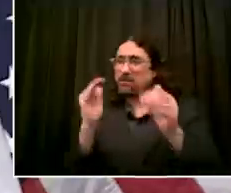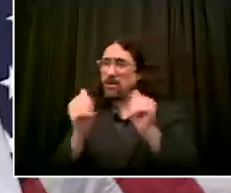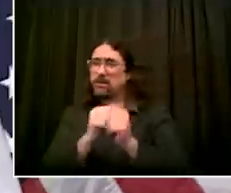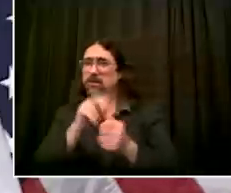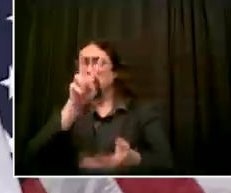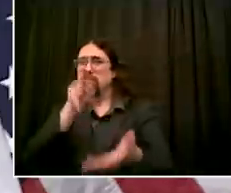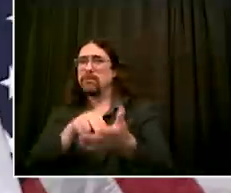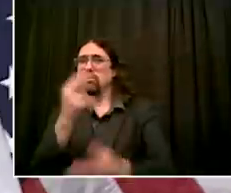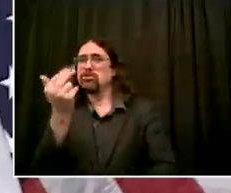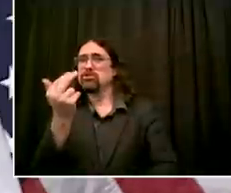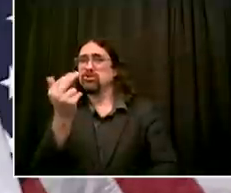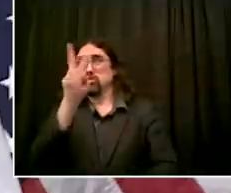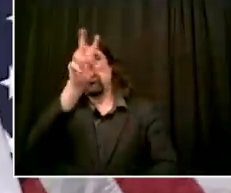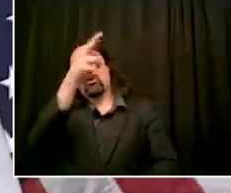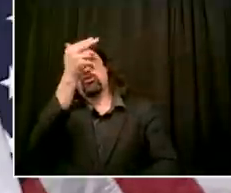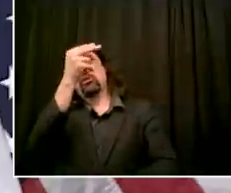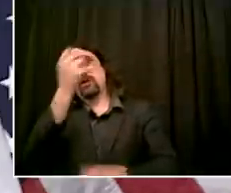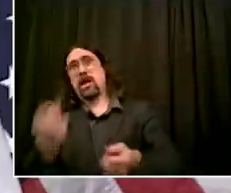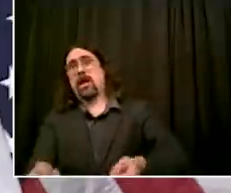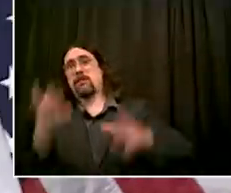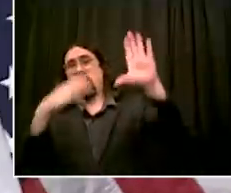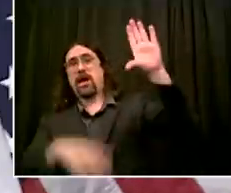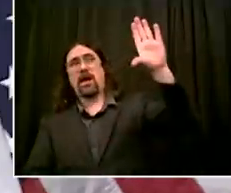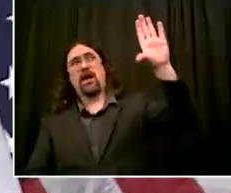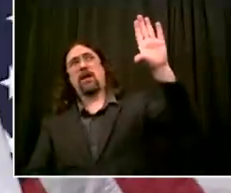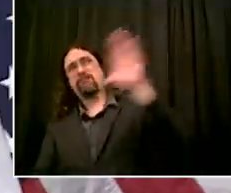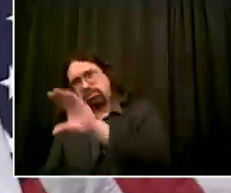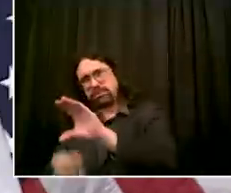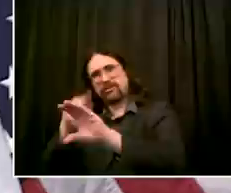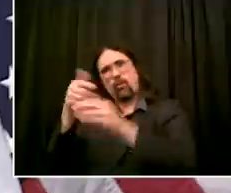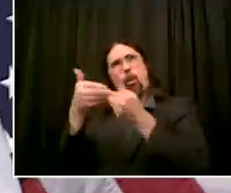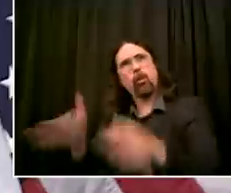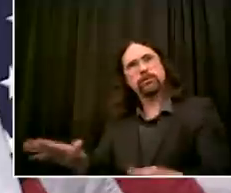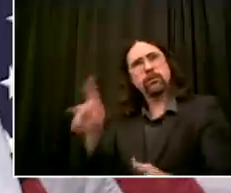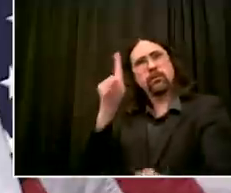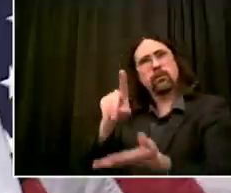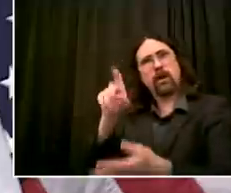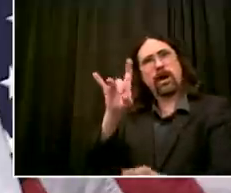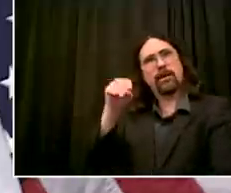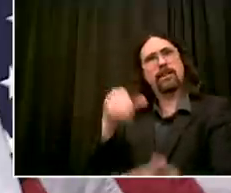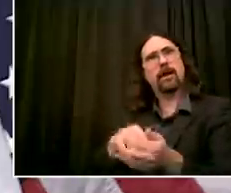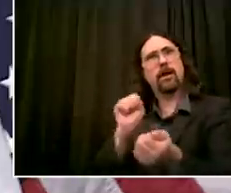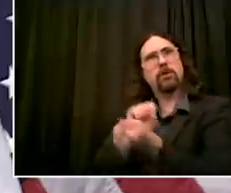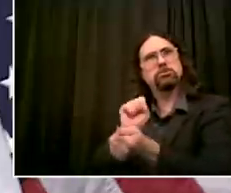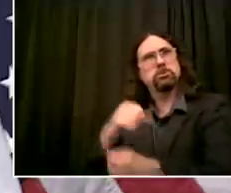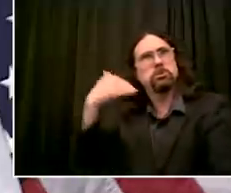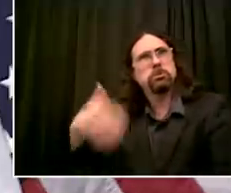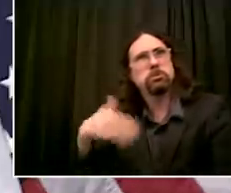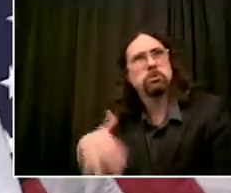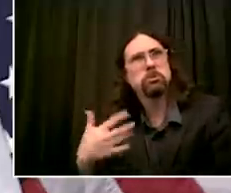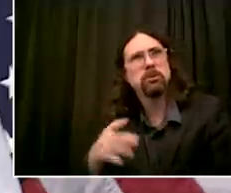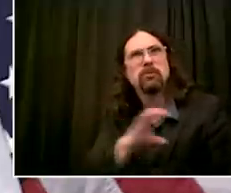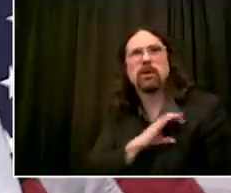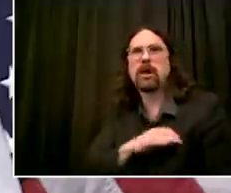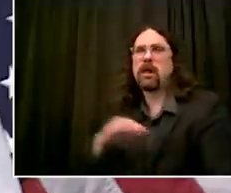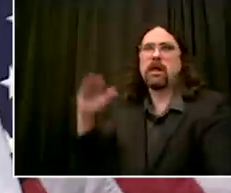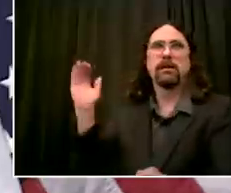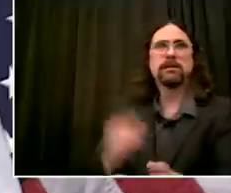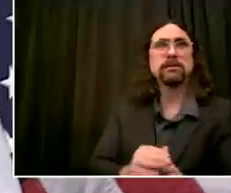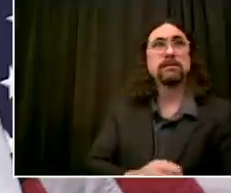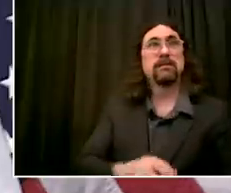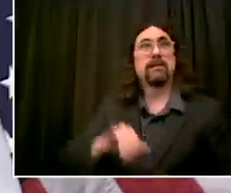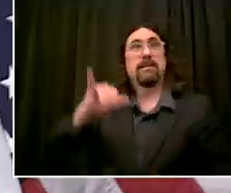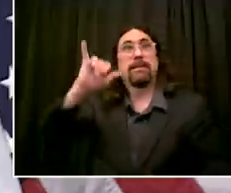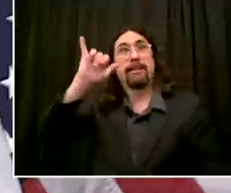1940s. These are real actions that affect real people. These are not symbolic actions. These are not actions that folks